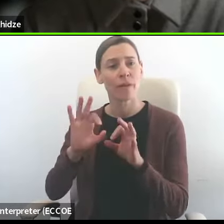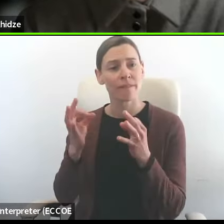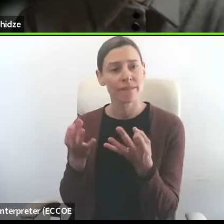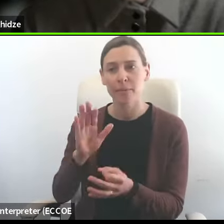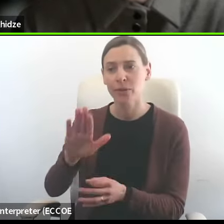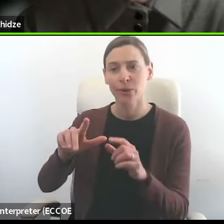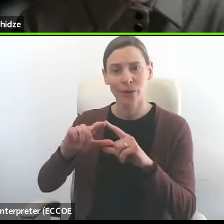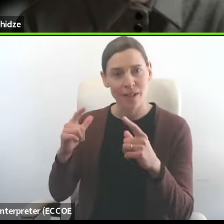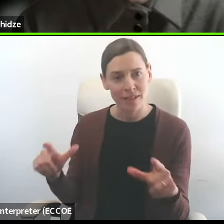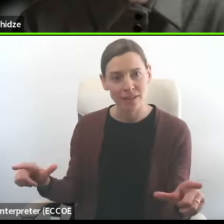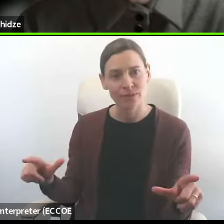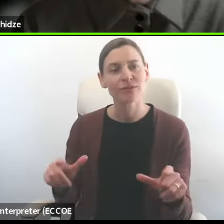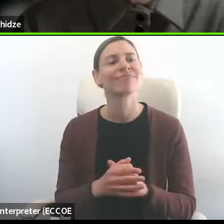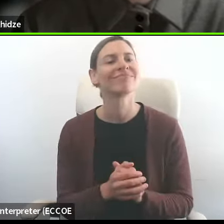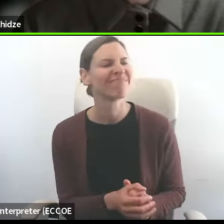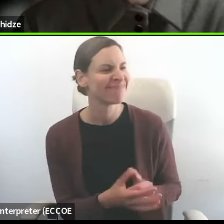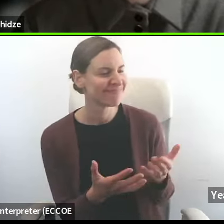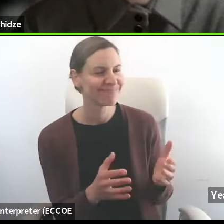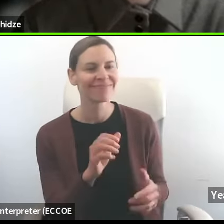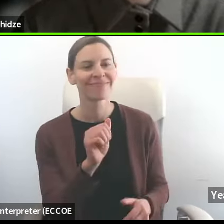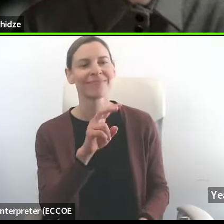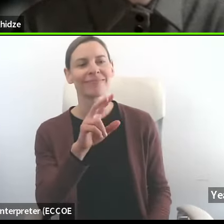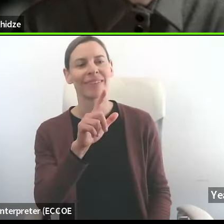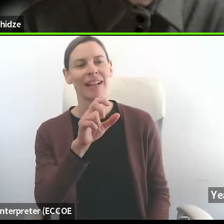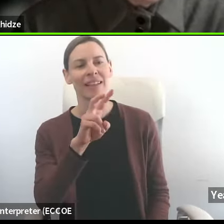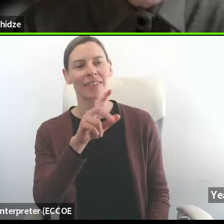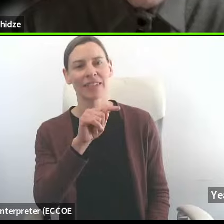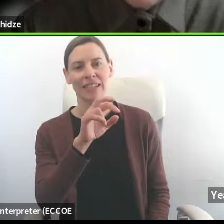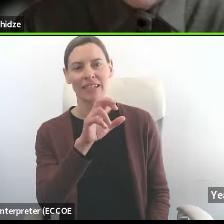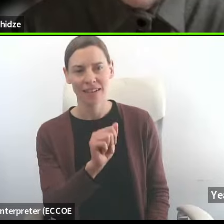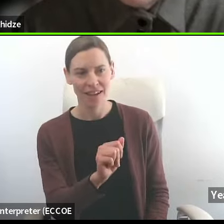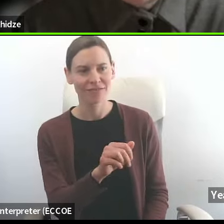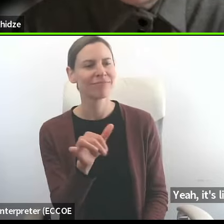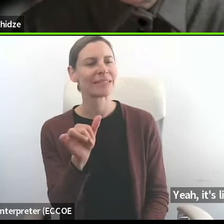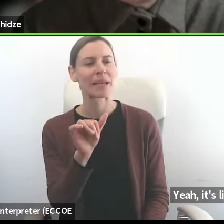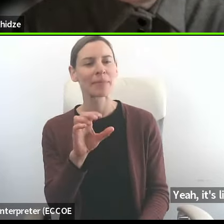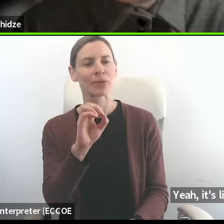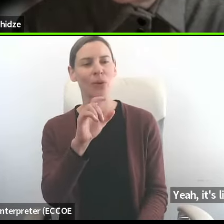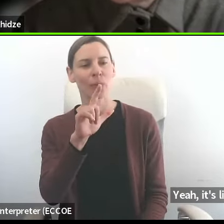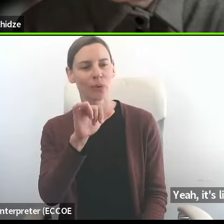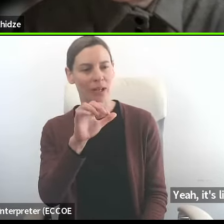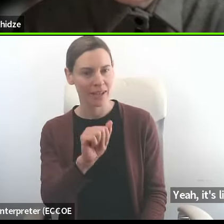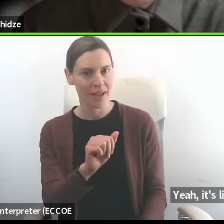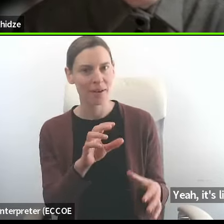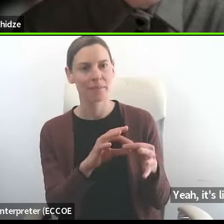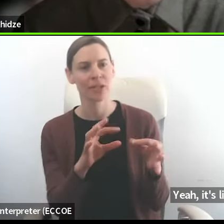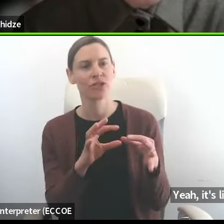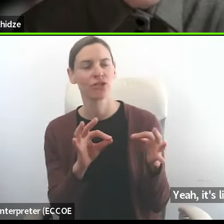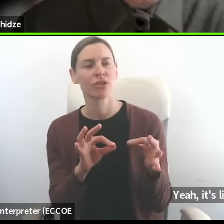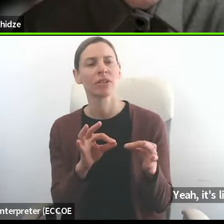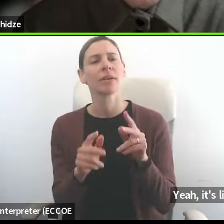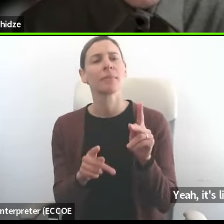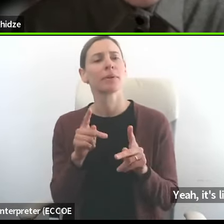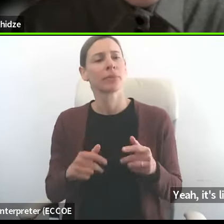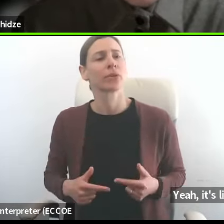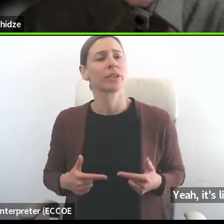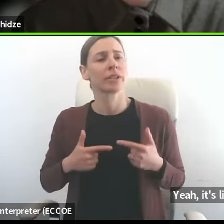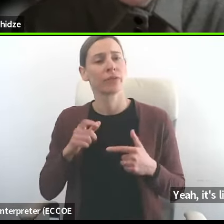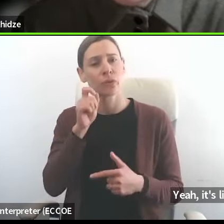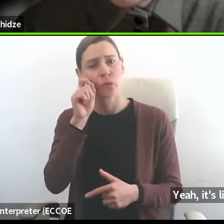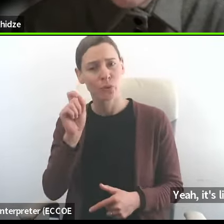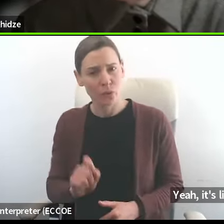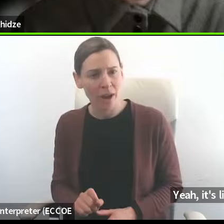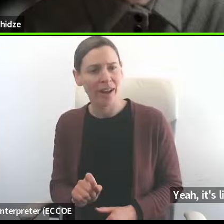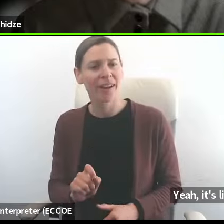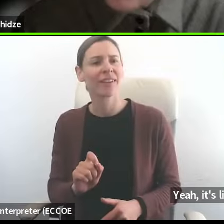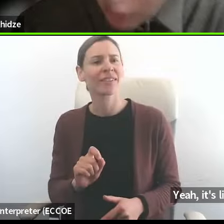Yeah, it's like Olia mentioned that Ukrainians suffering so much from 2014 until now, but we